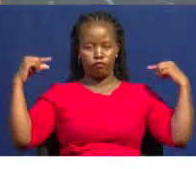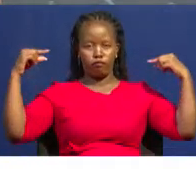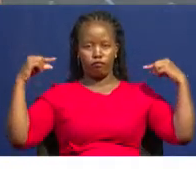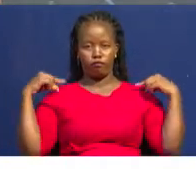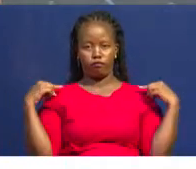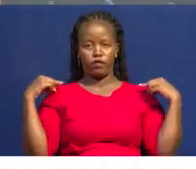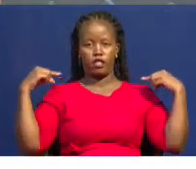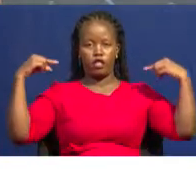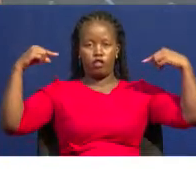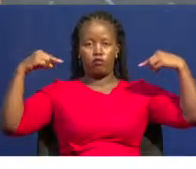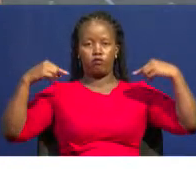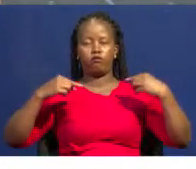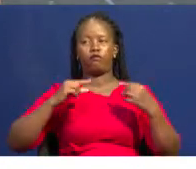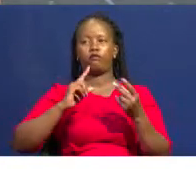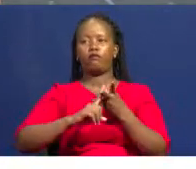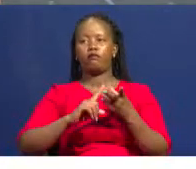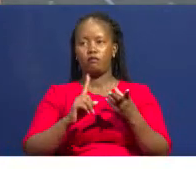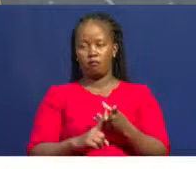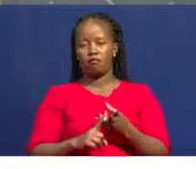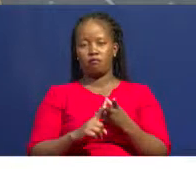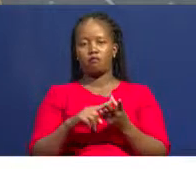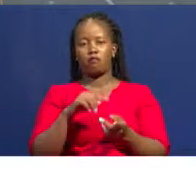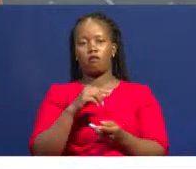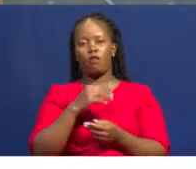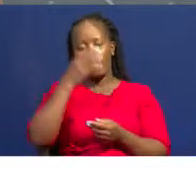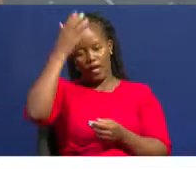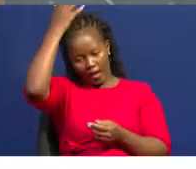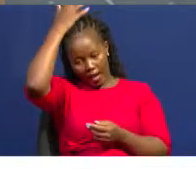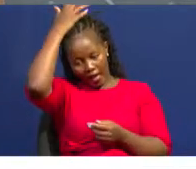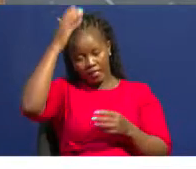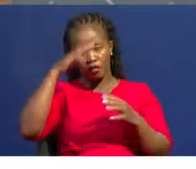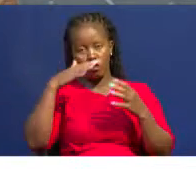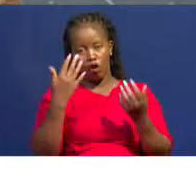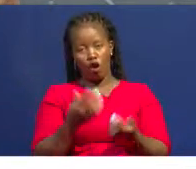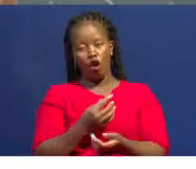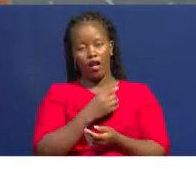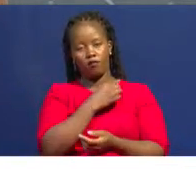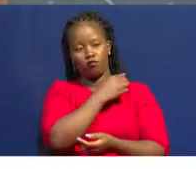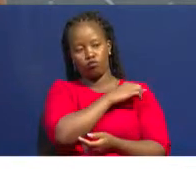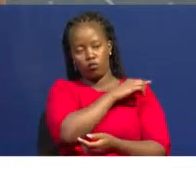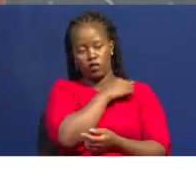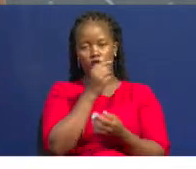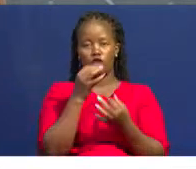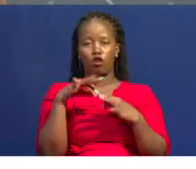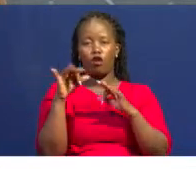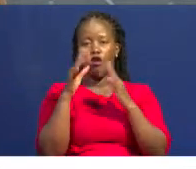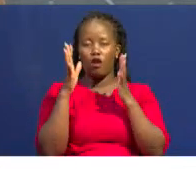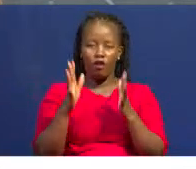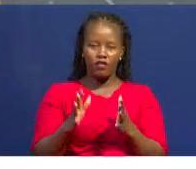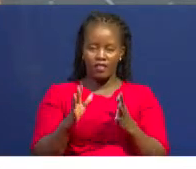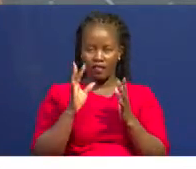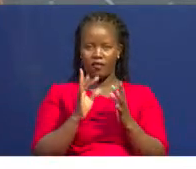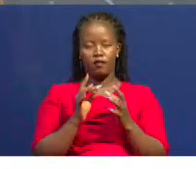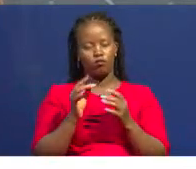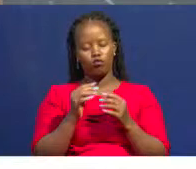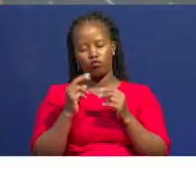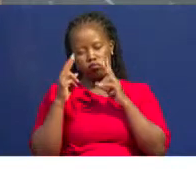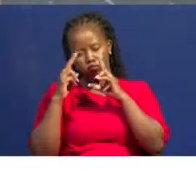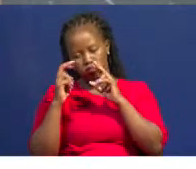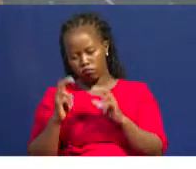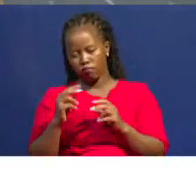a nurse or a clinical officer to test her eyes, her body, and